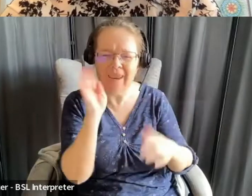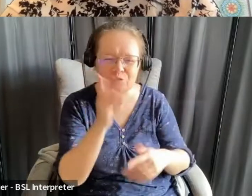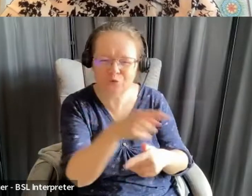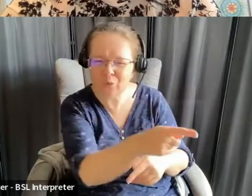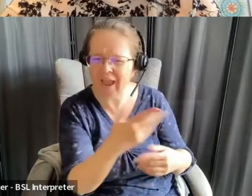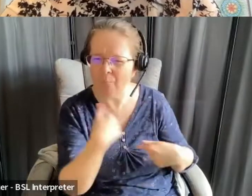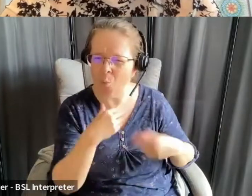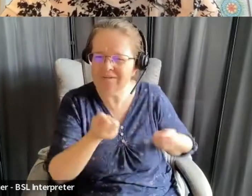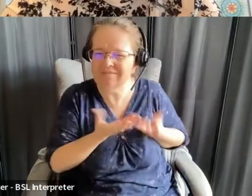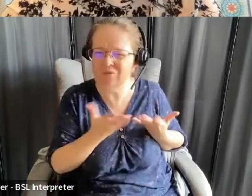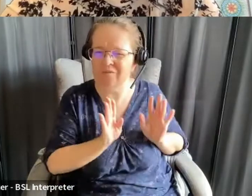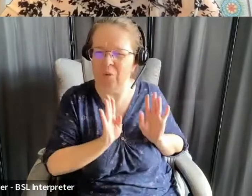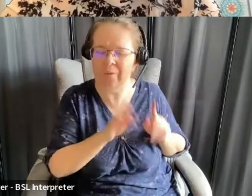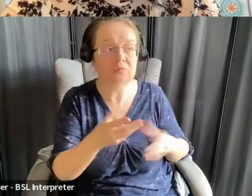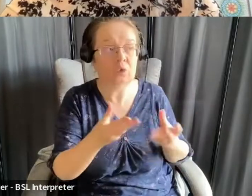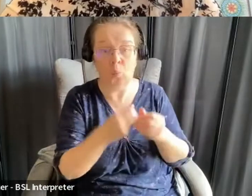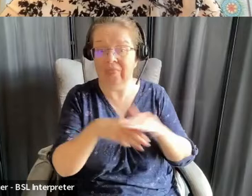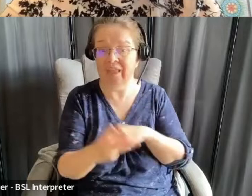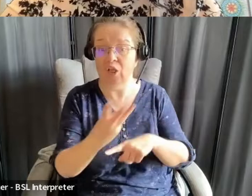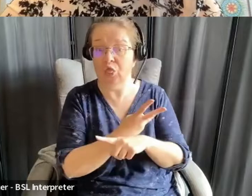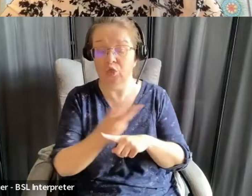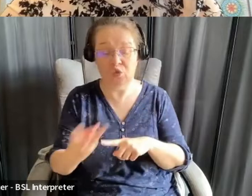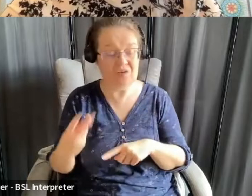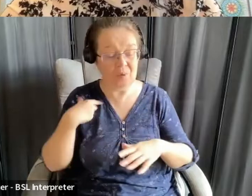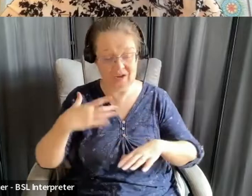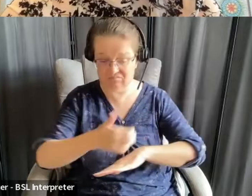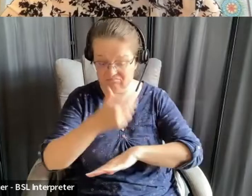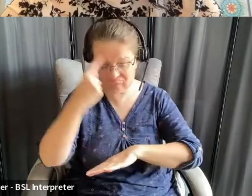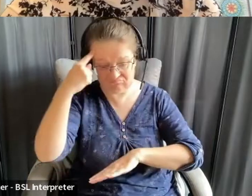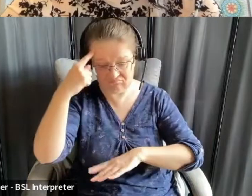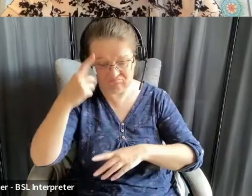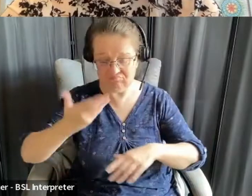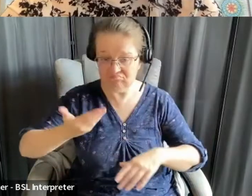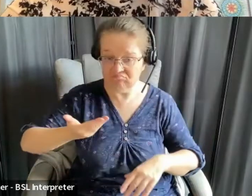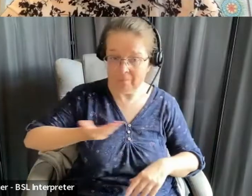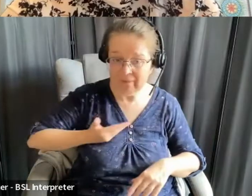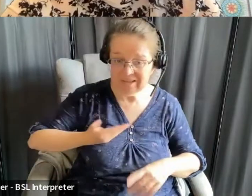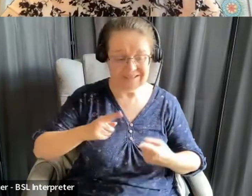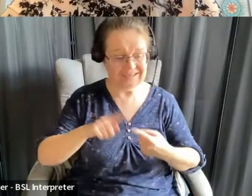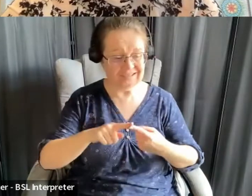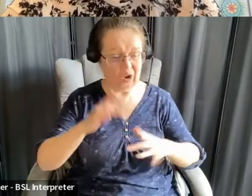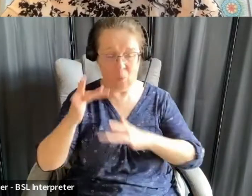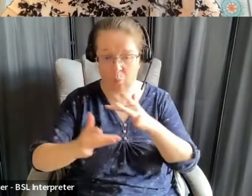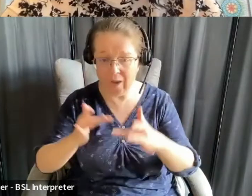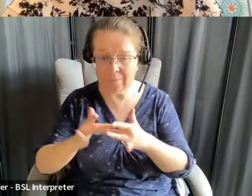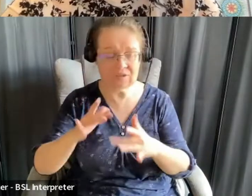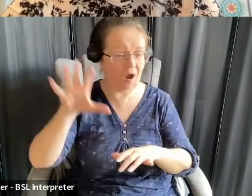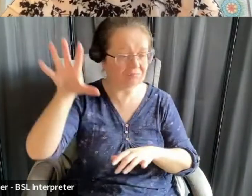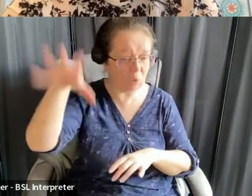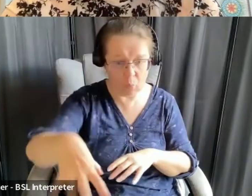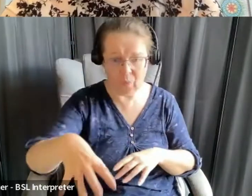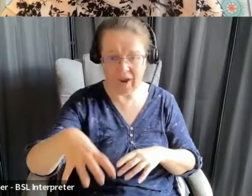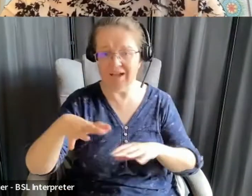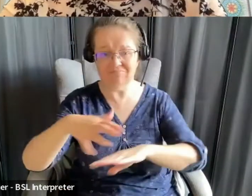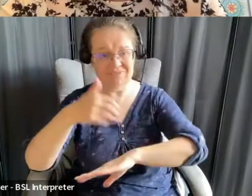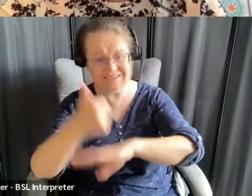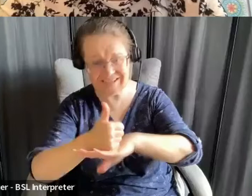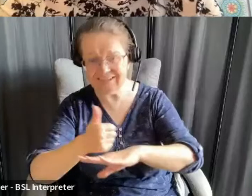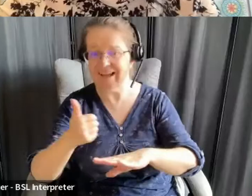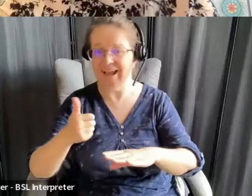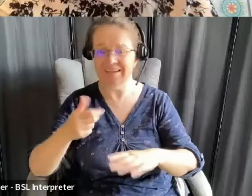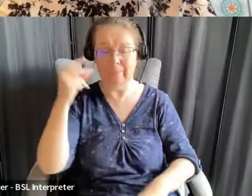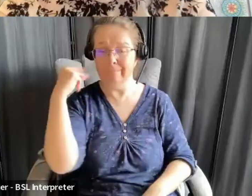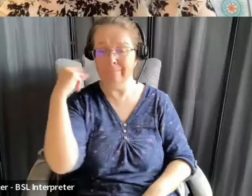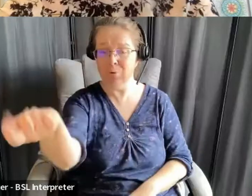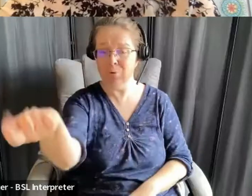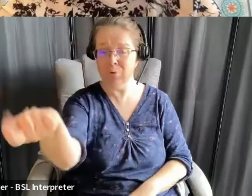And within, I think, 3 weeks, I thought of a business, thought of a name, did a website, found a location, set it up, boom.